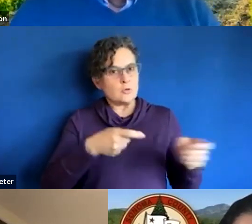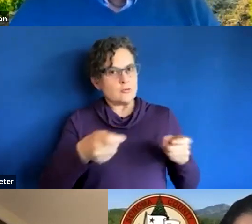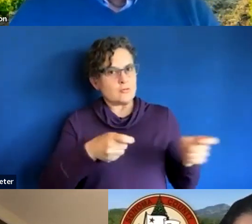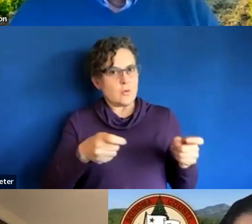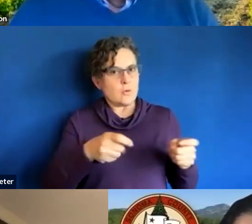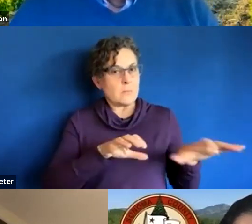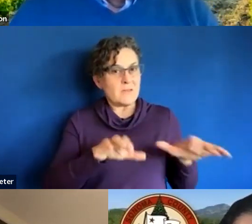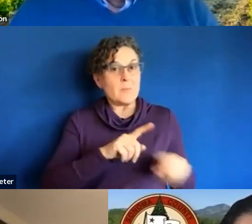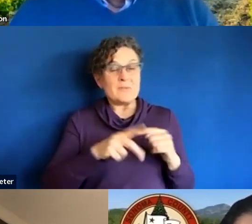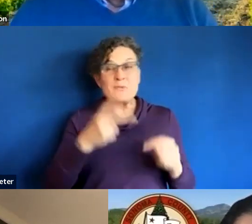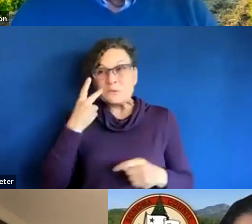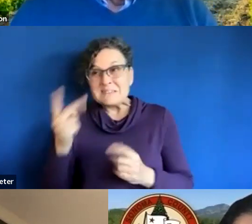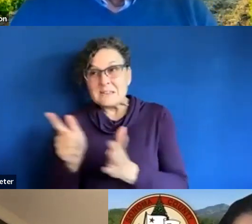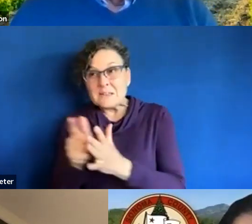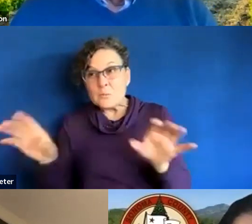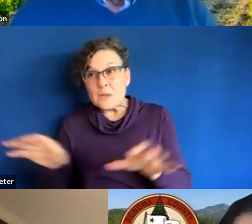always call the police.